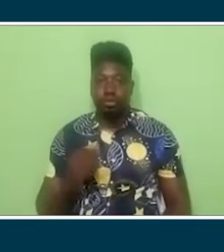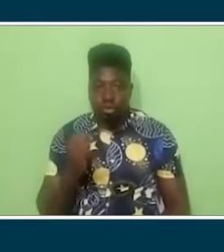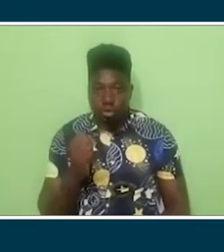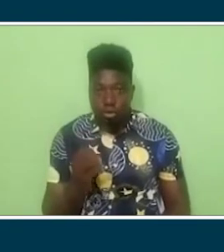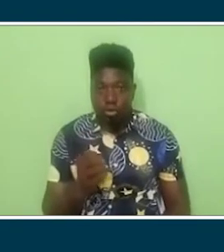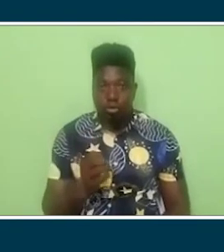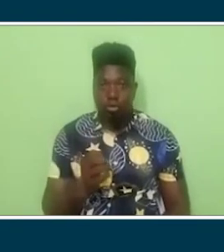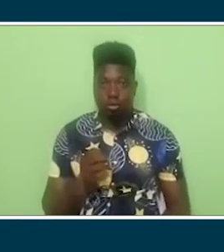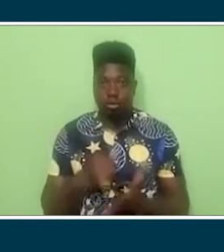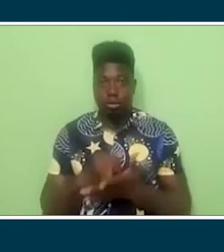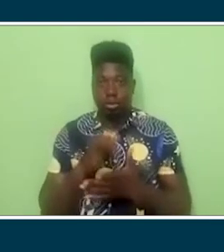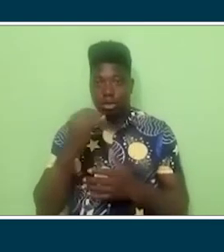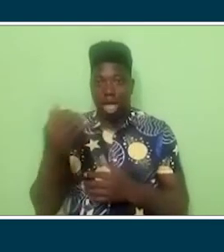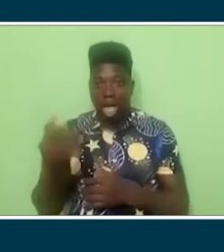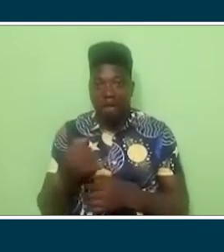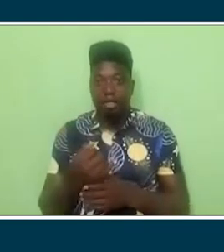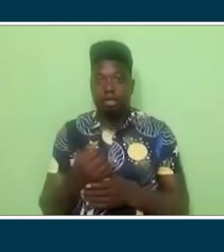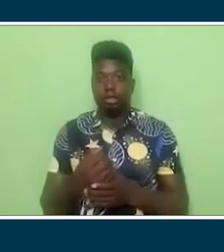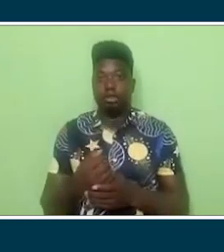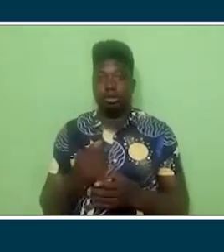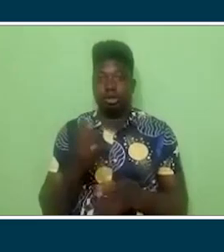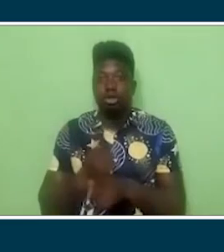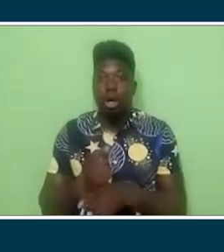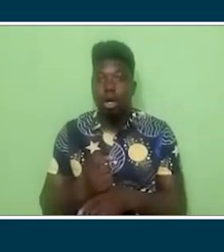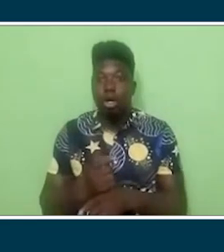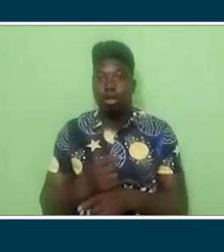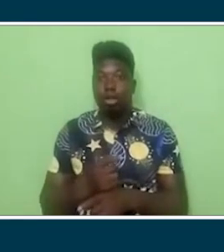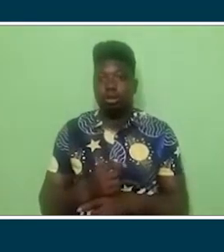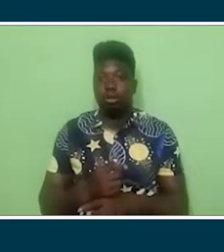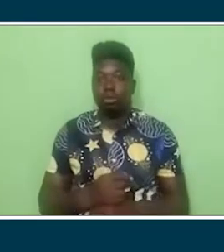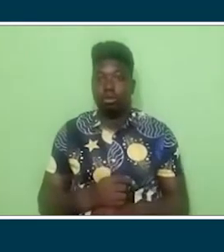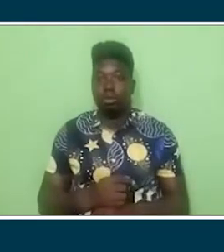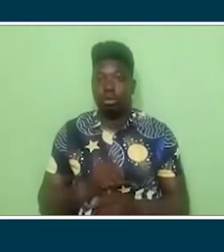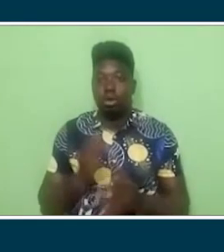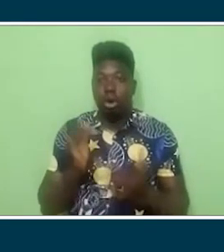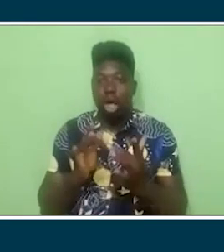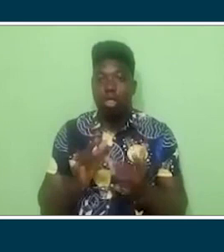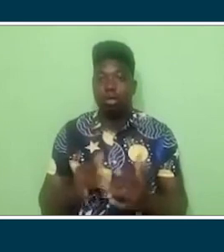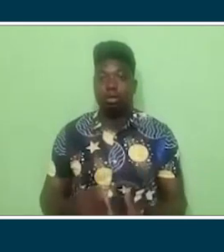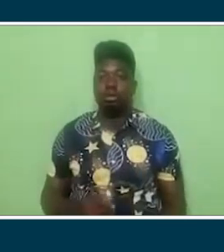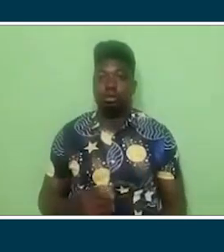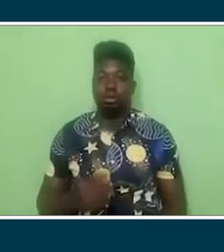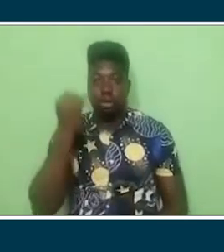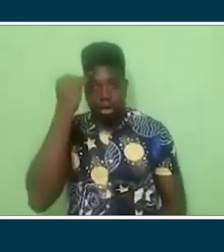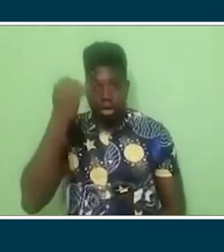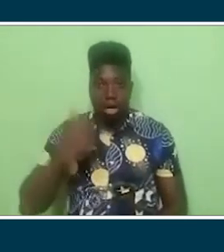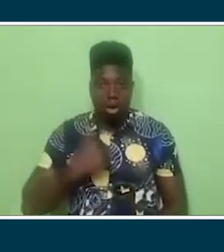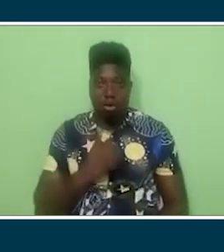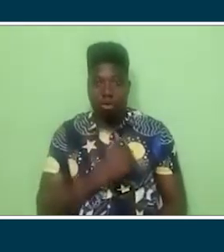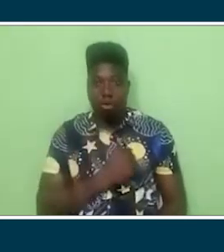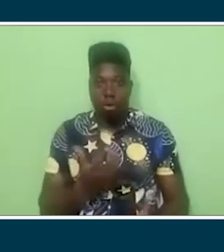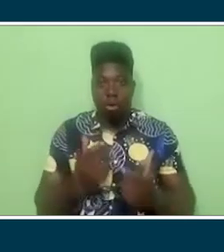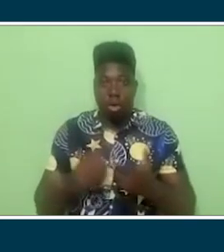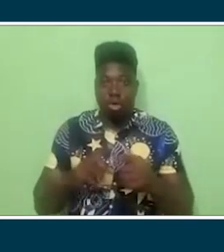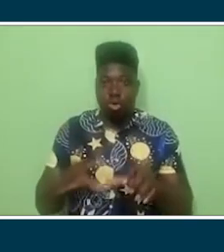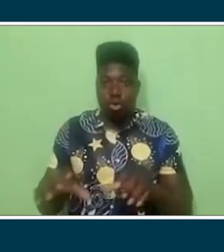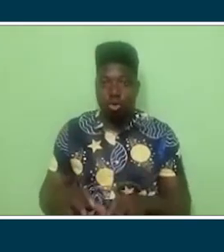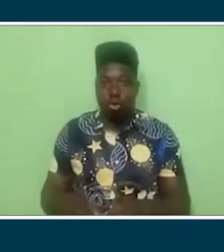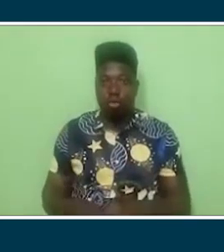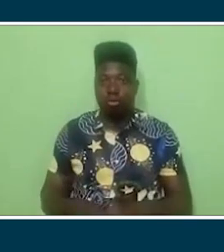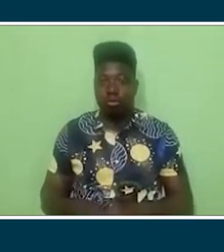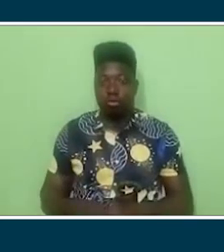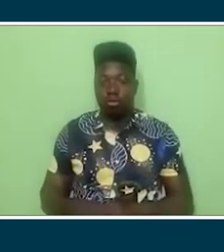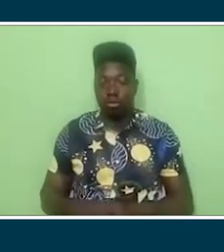invitation, and just to kind of stay connected to the idea that that we want to have all of our